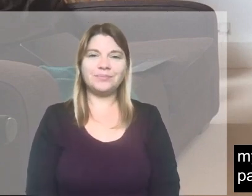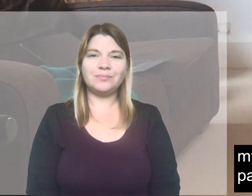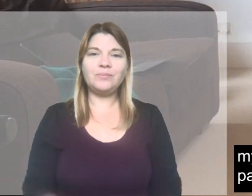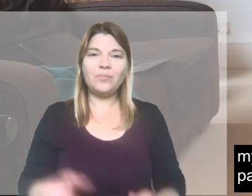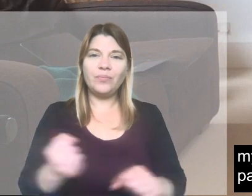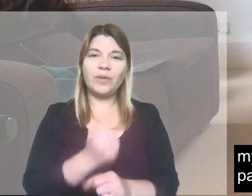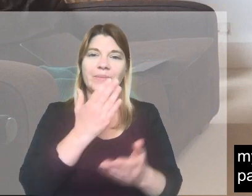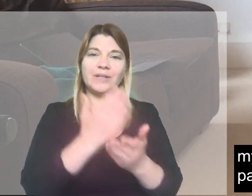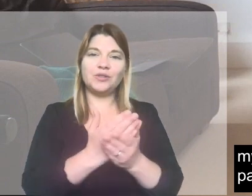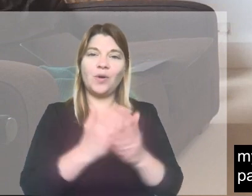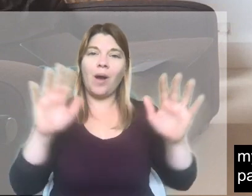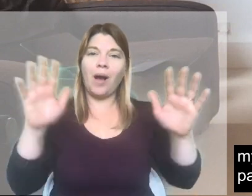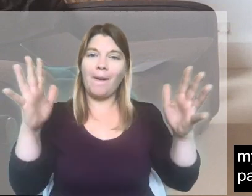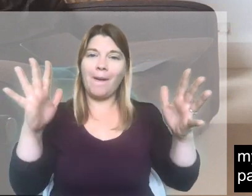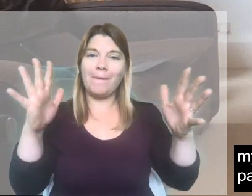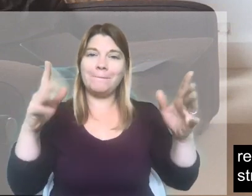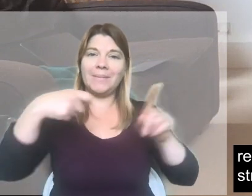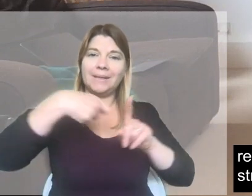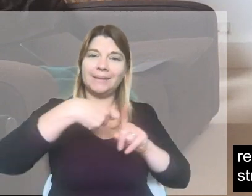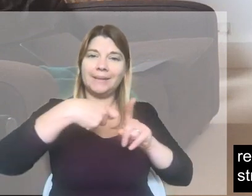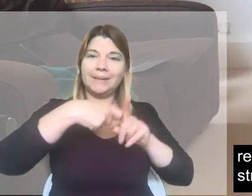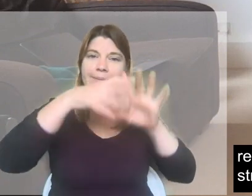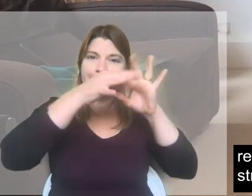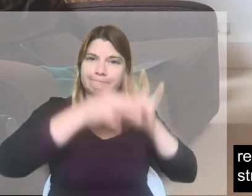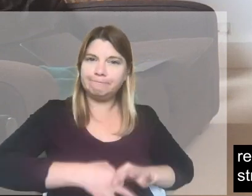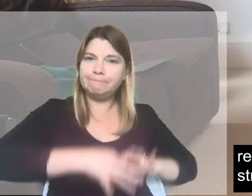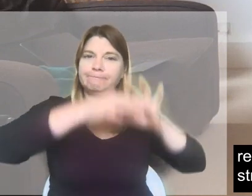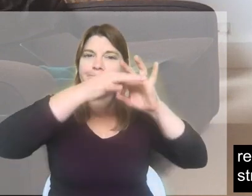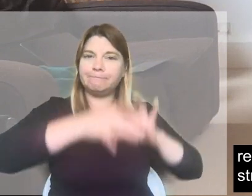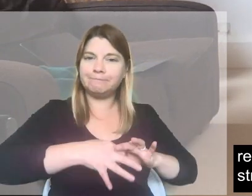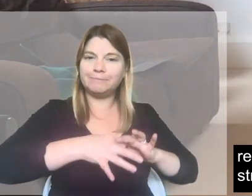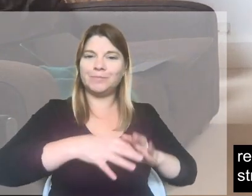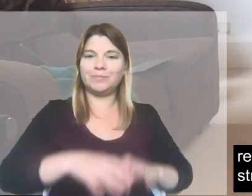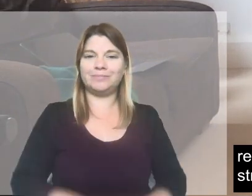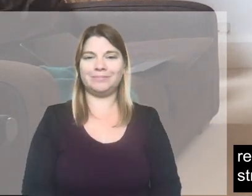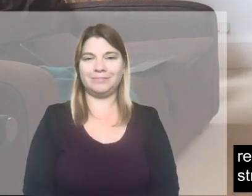hips, and stretch as my arms reach behind me. So it's got this